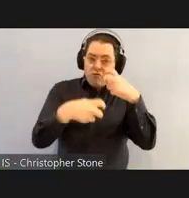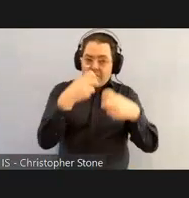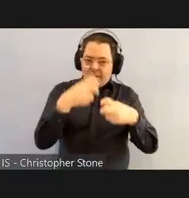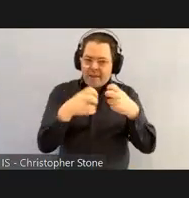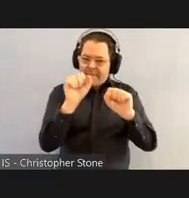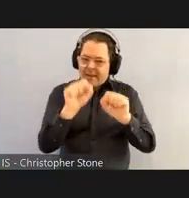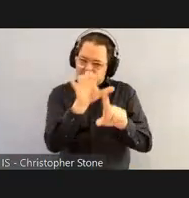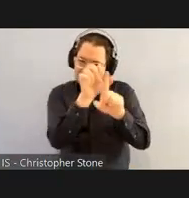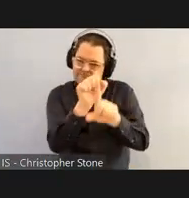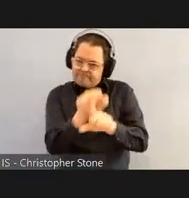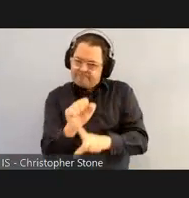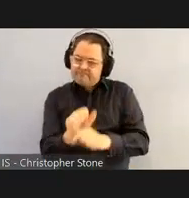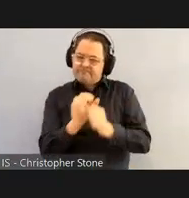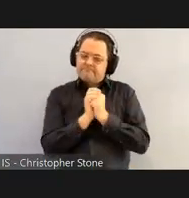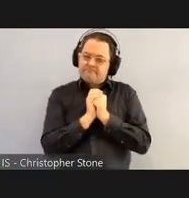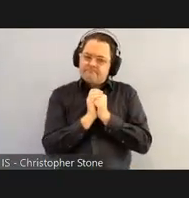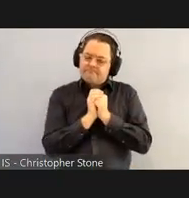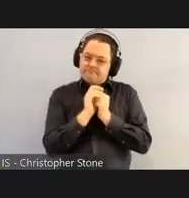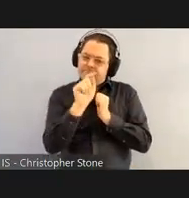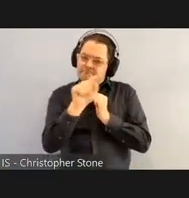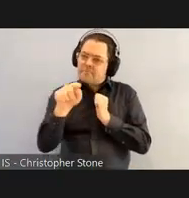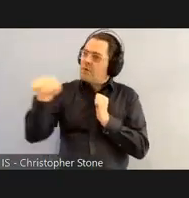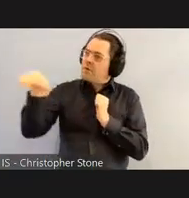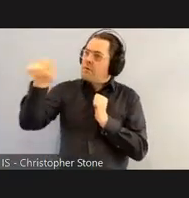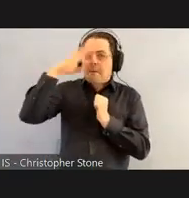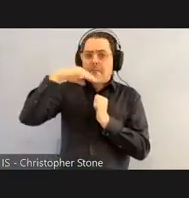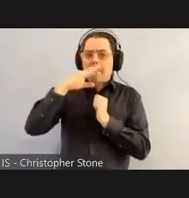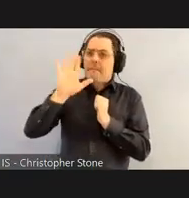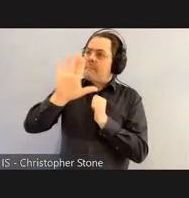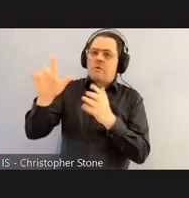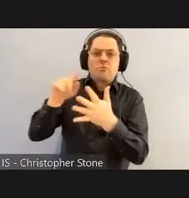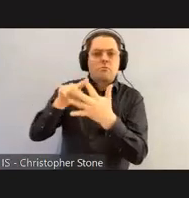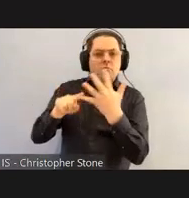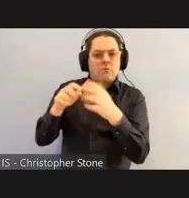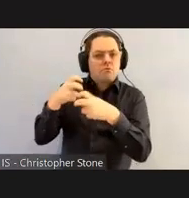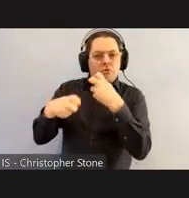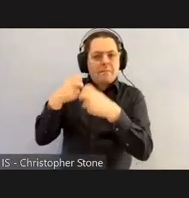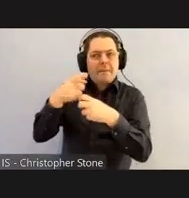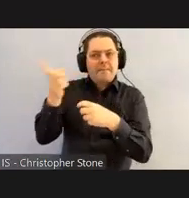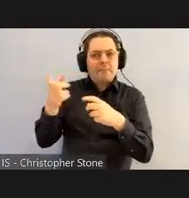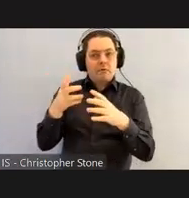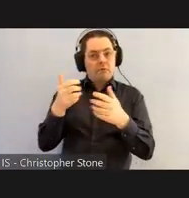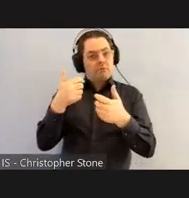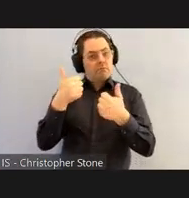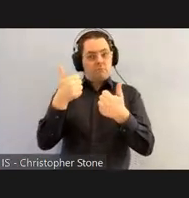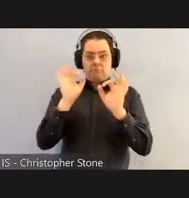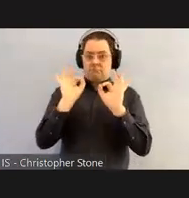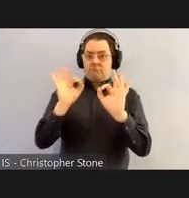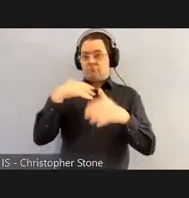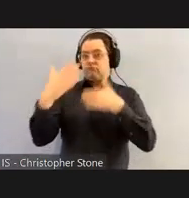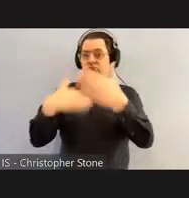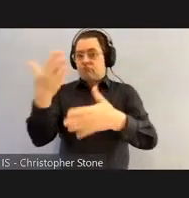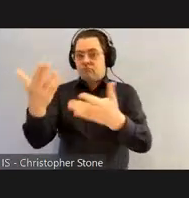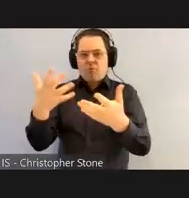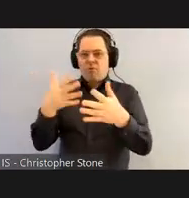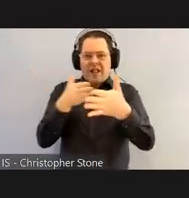happening to the other parents out there. So as time went by, I